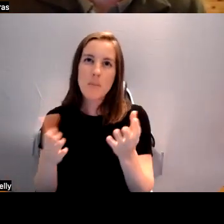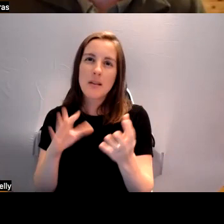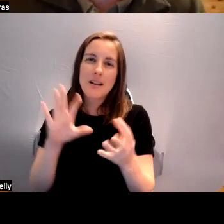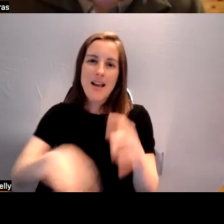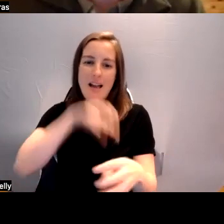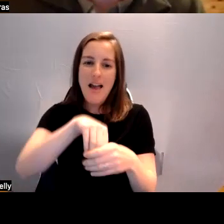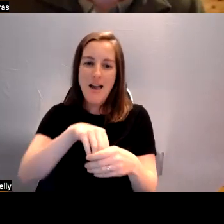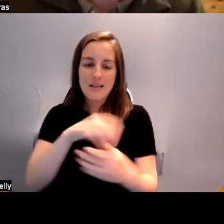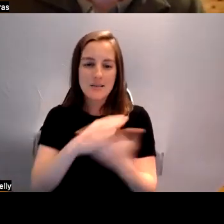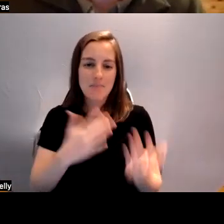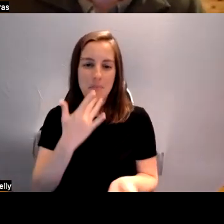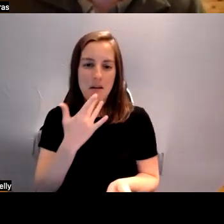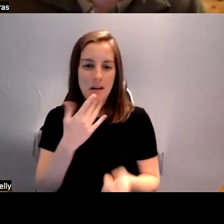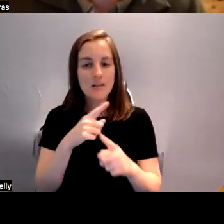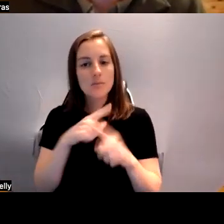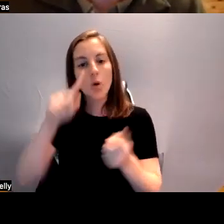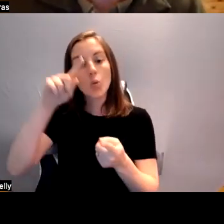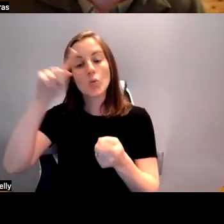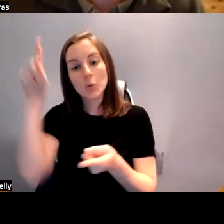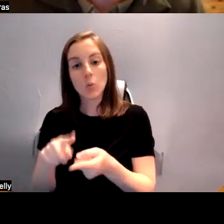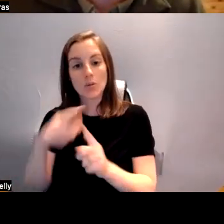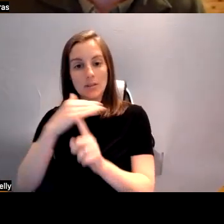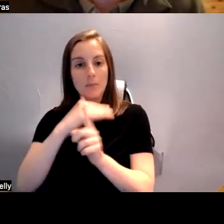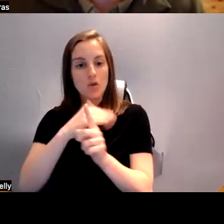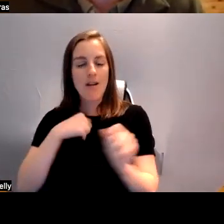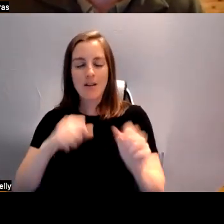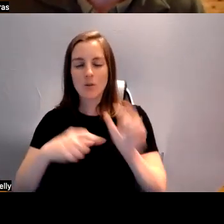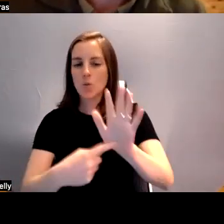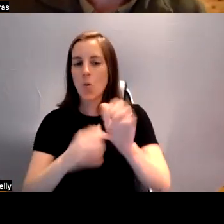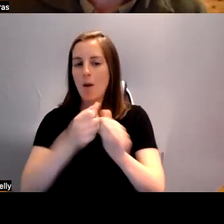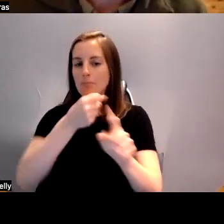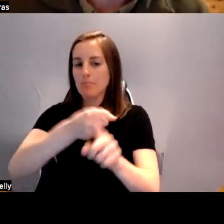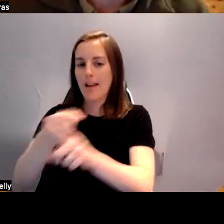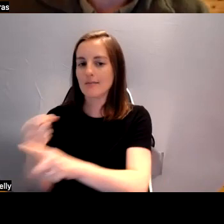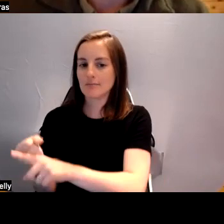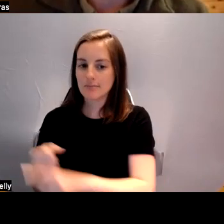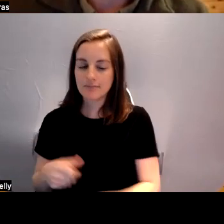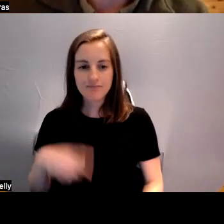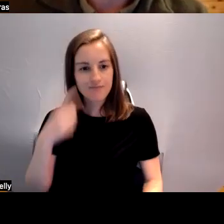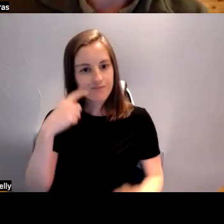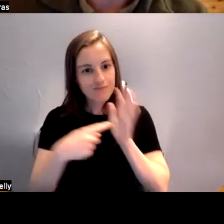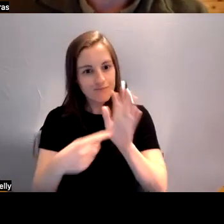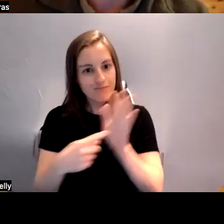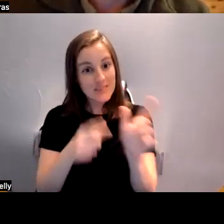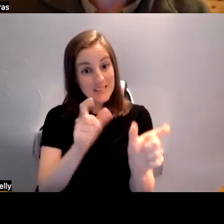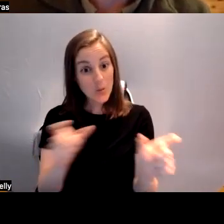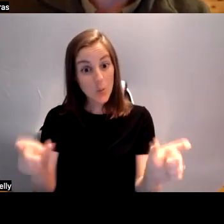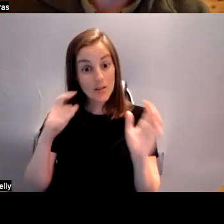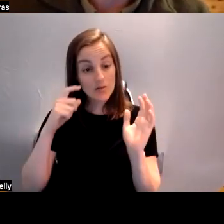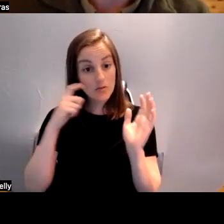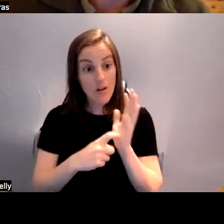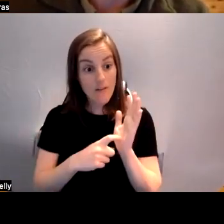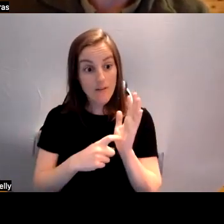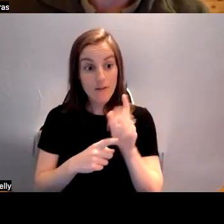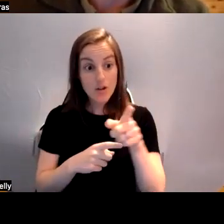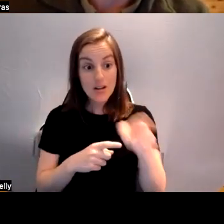this temperature. And I'll show how this temperature affects different things. So for example, sequence recovery as a function of the temperature is for